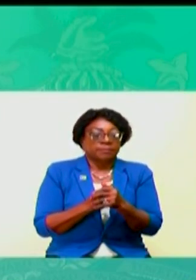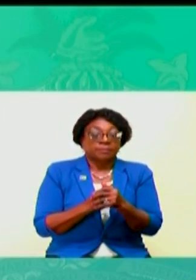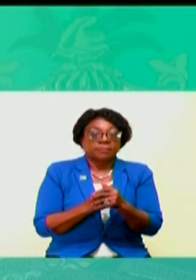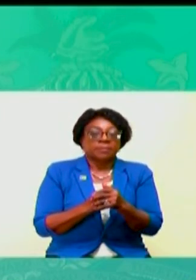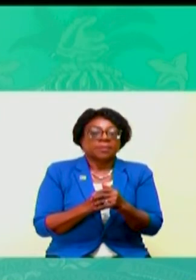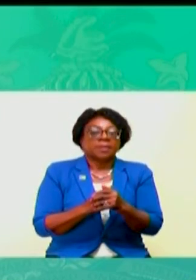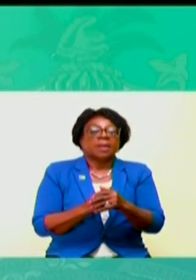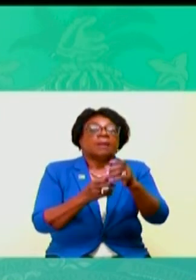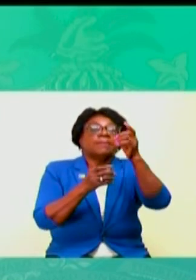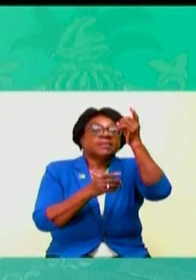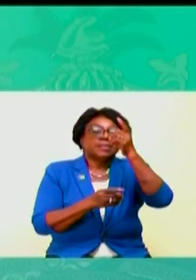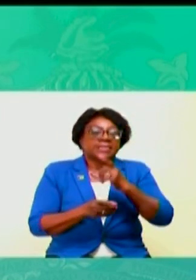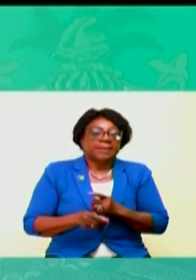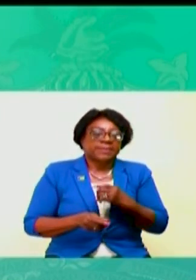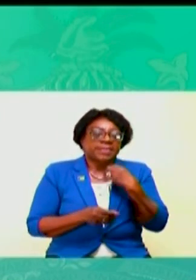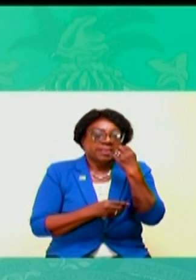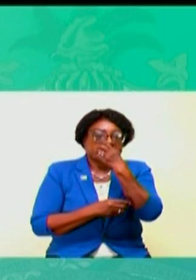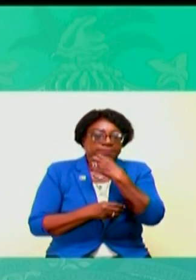Mr. Deputy Speaker,